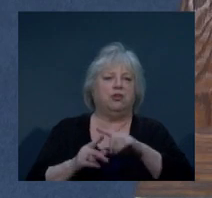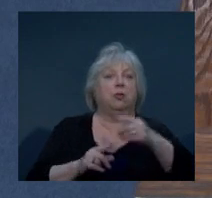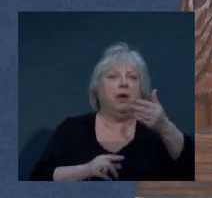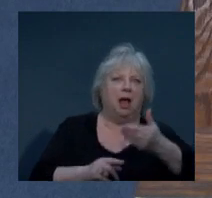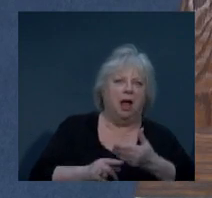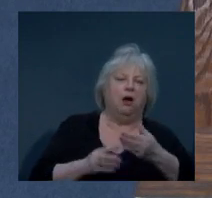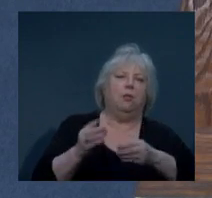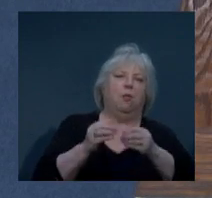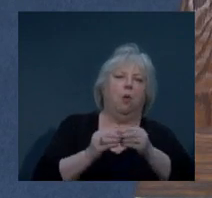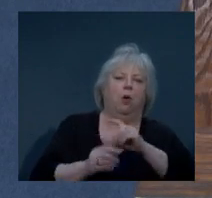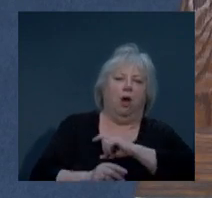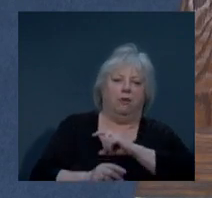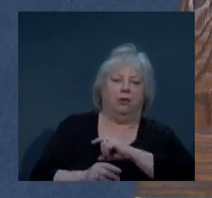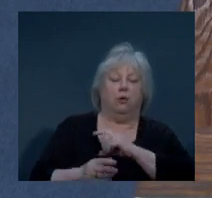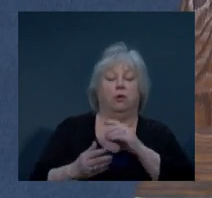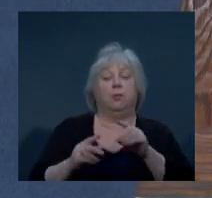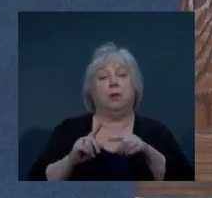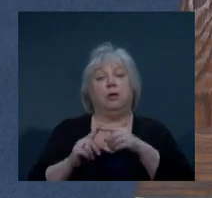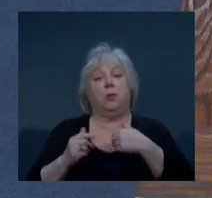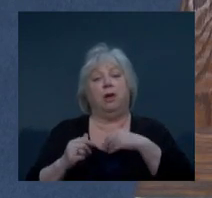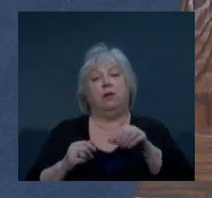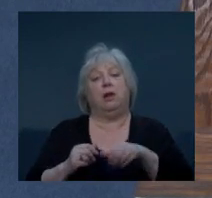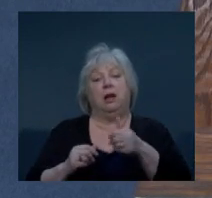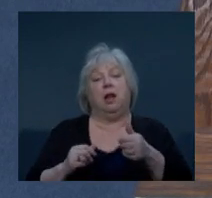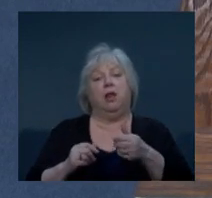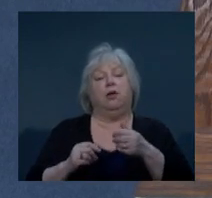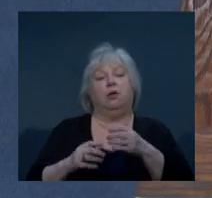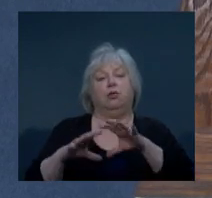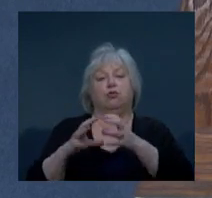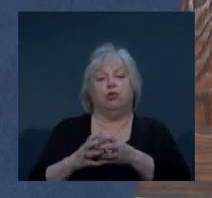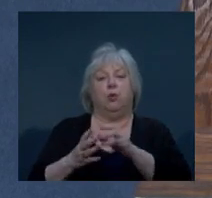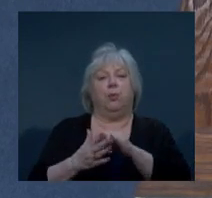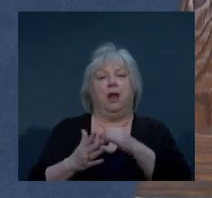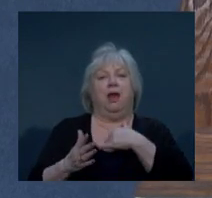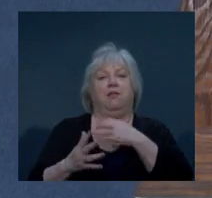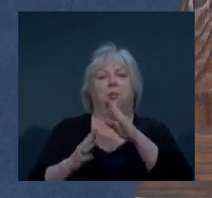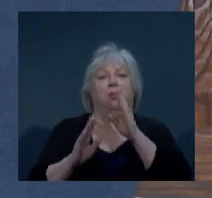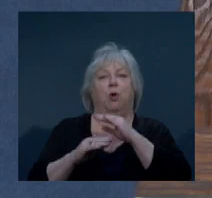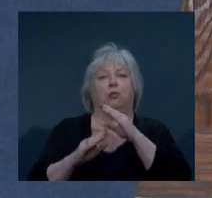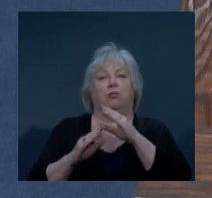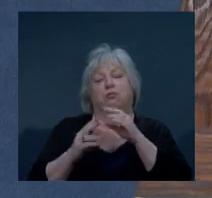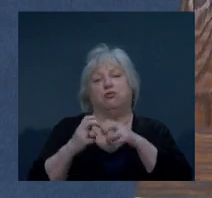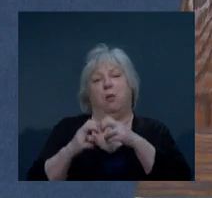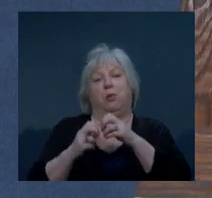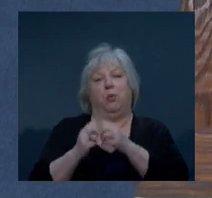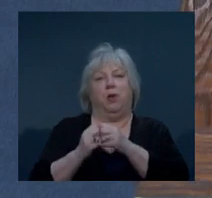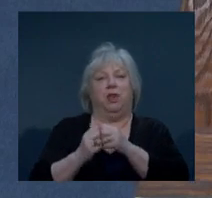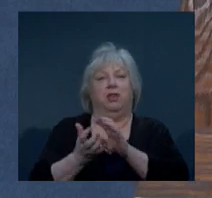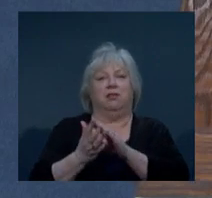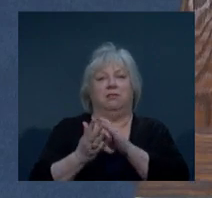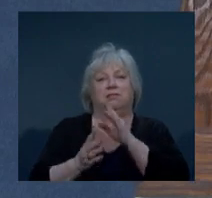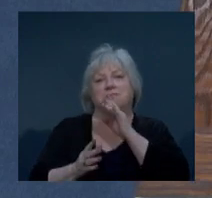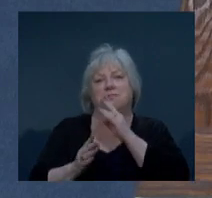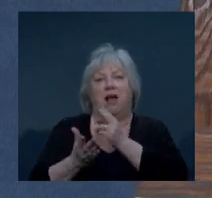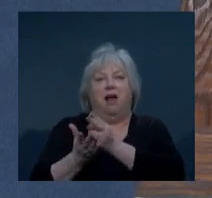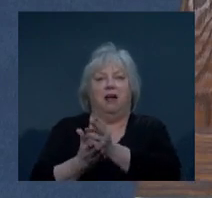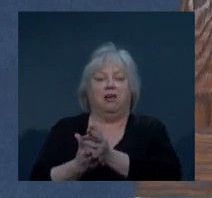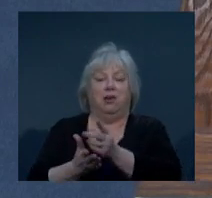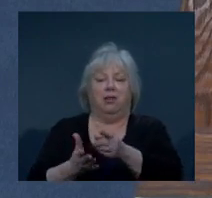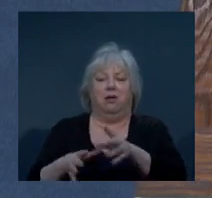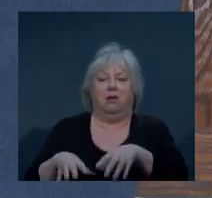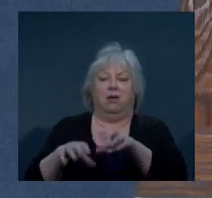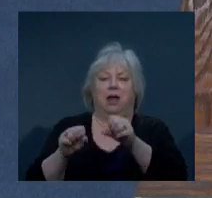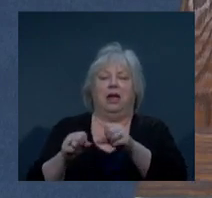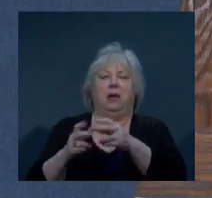whole other stream of officers over there that have trouble with being honest. And they're taking up positions that could be